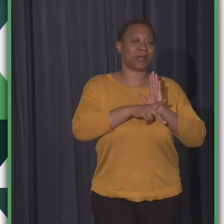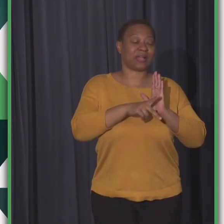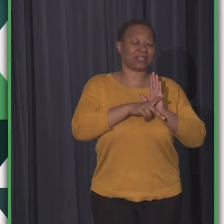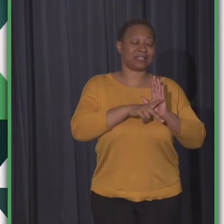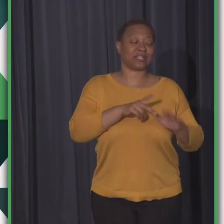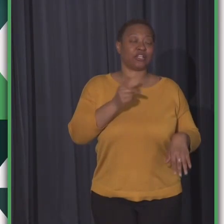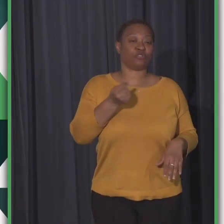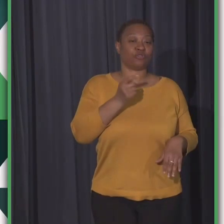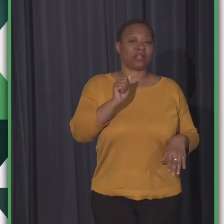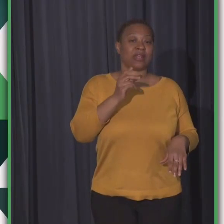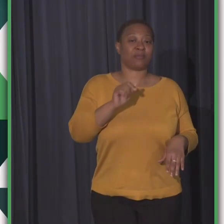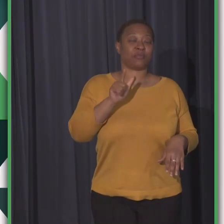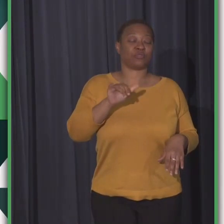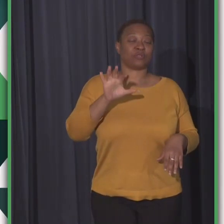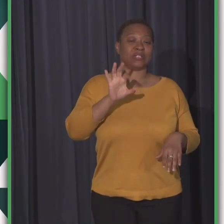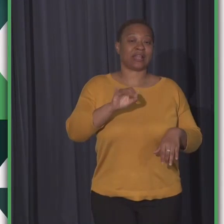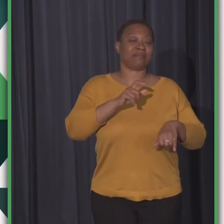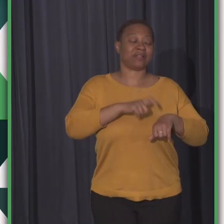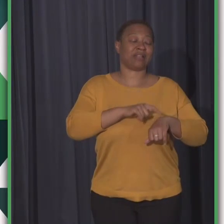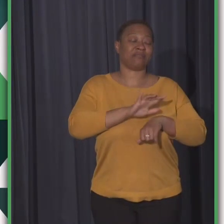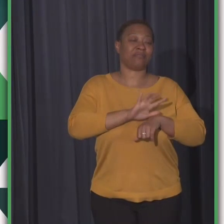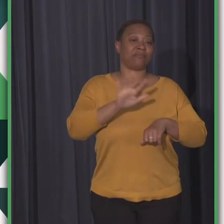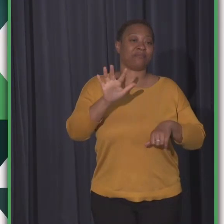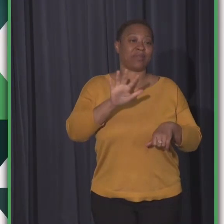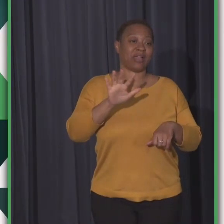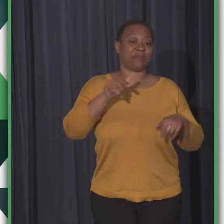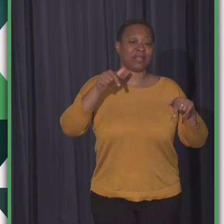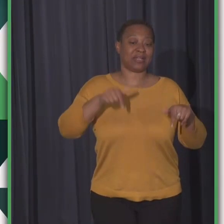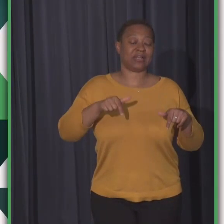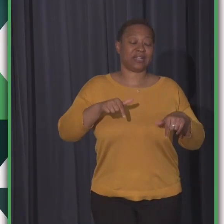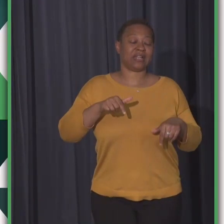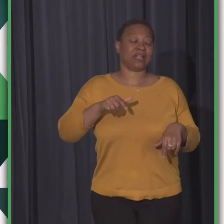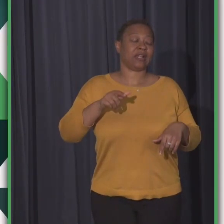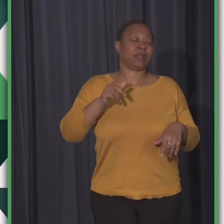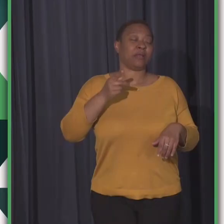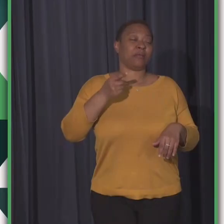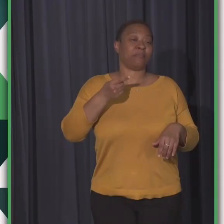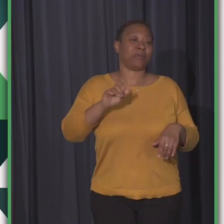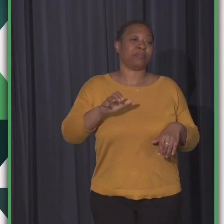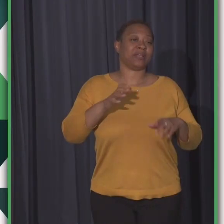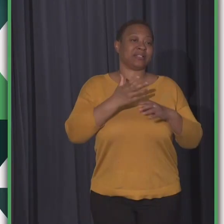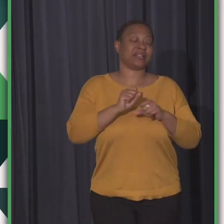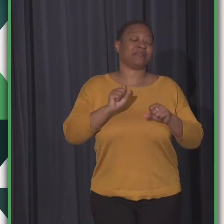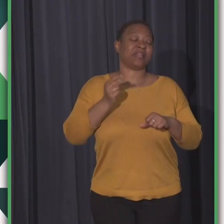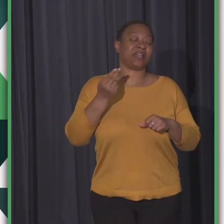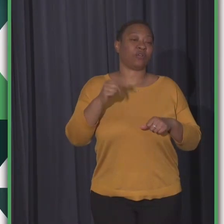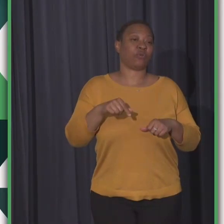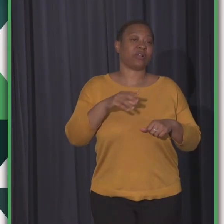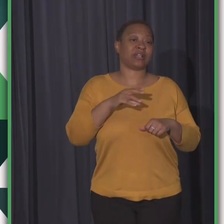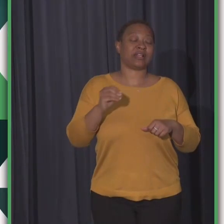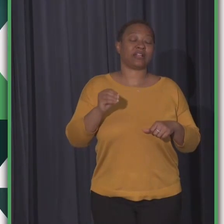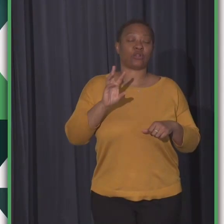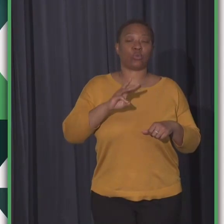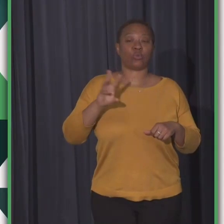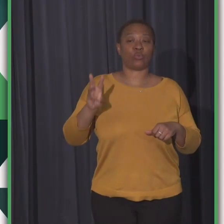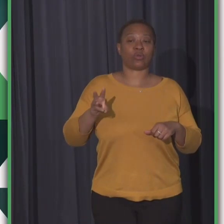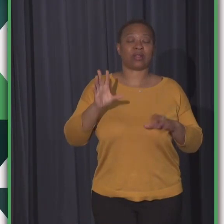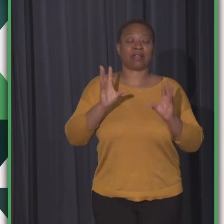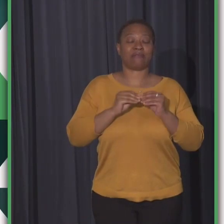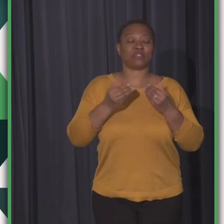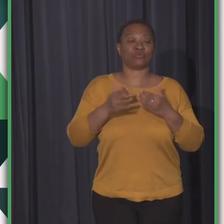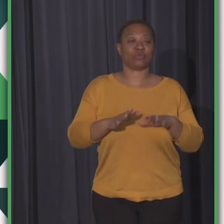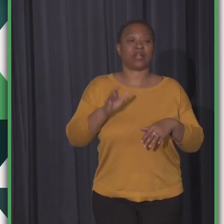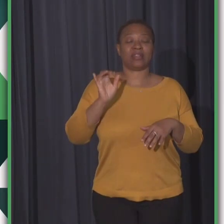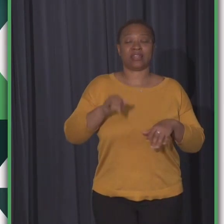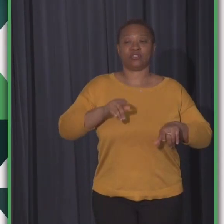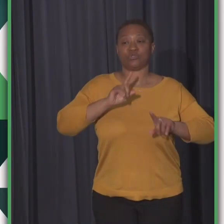April 29th at 5 p.m., and that will be here at Public Safety Headquarters in the Woodward Conference Room. And that is